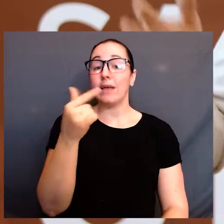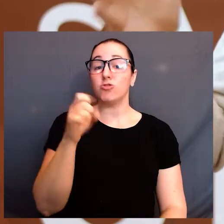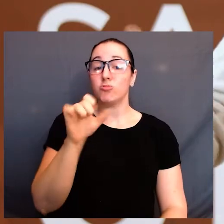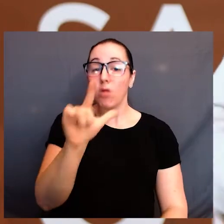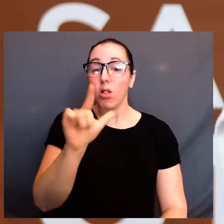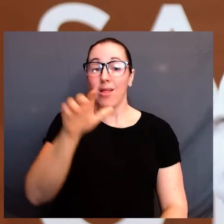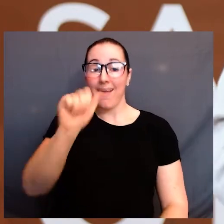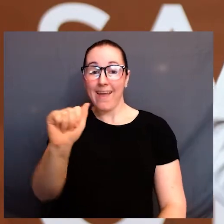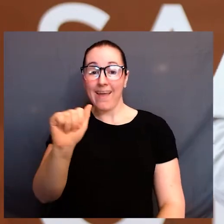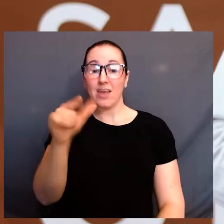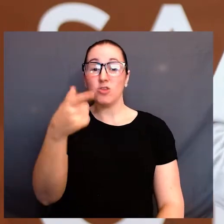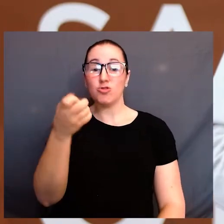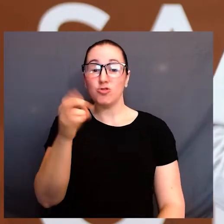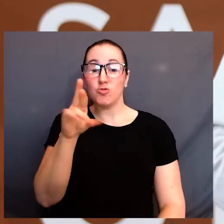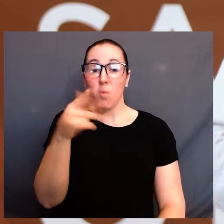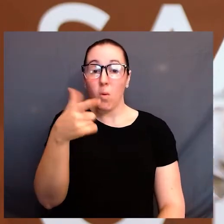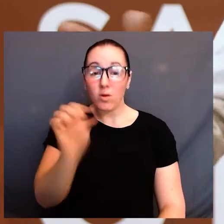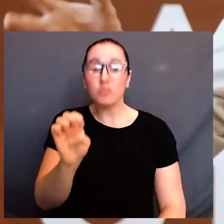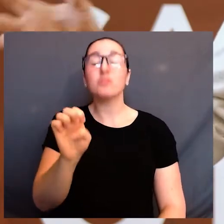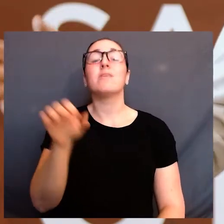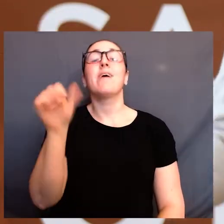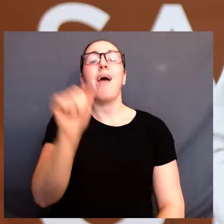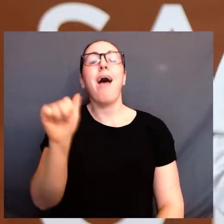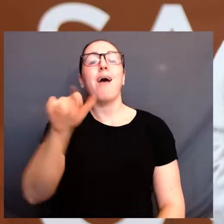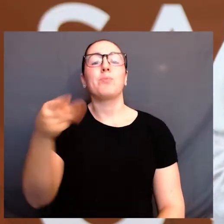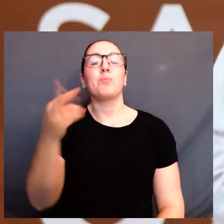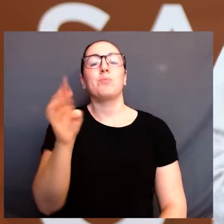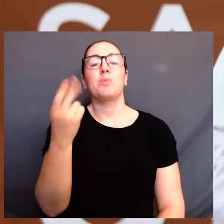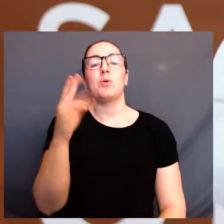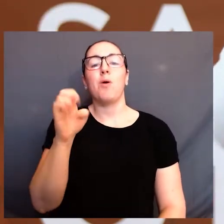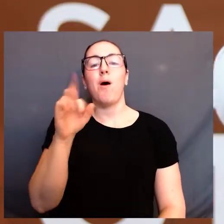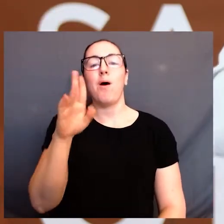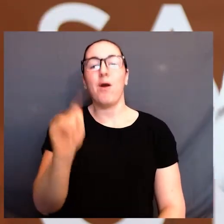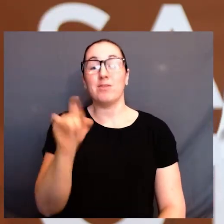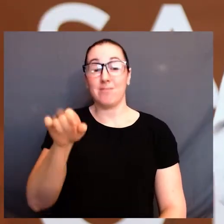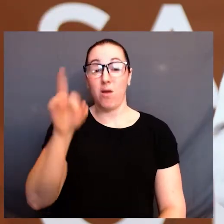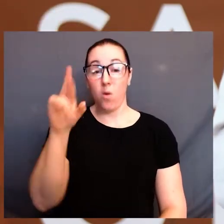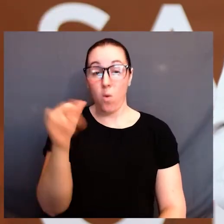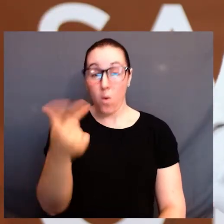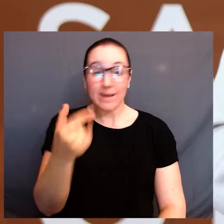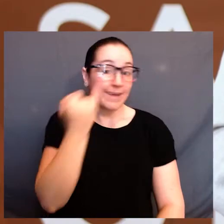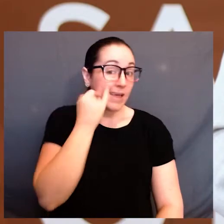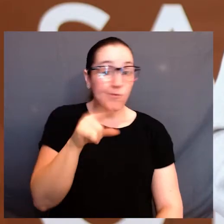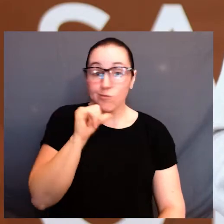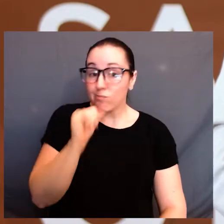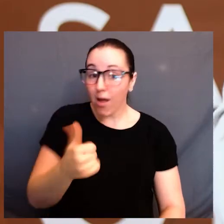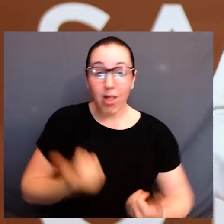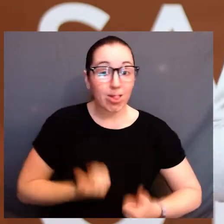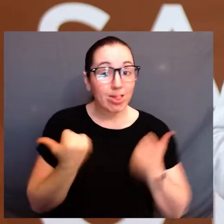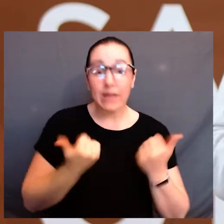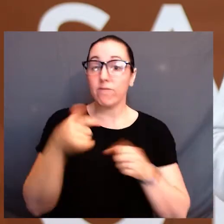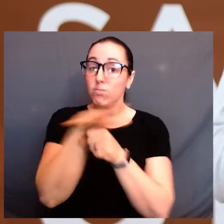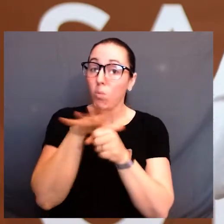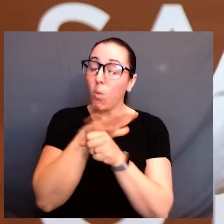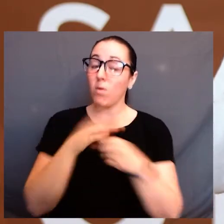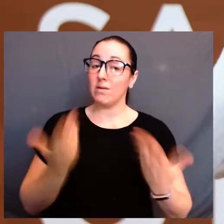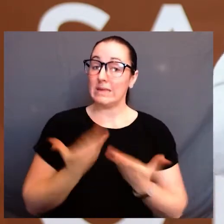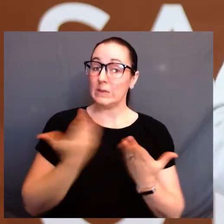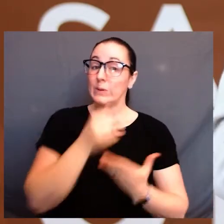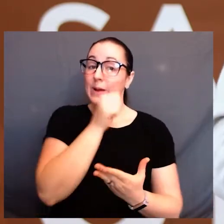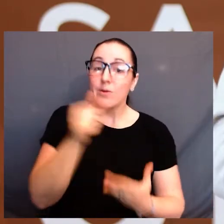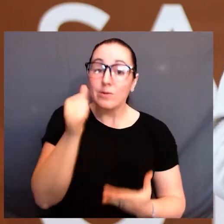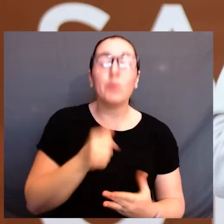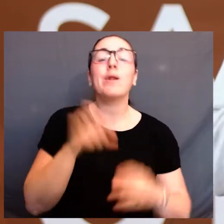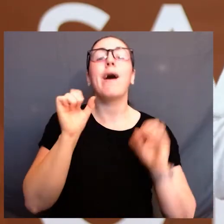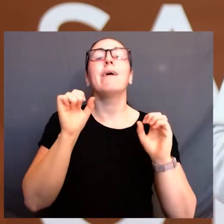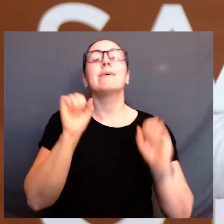angel.ageorge@pureheart.org and say, I want to be part of a neighborhood dinner. If you live outside the Phoenix metro area, either donate to your local food bank or get in touch with us so we can